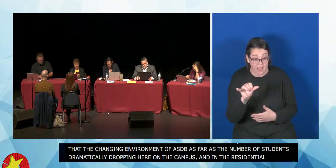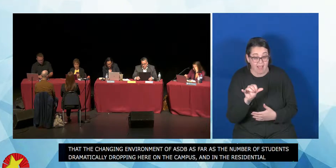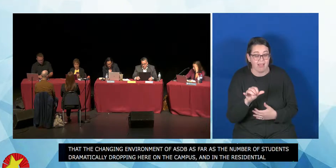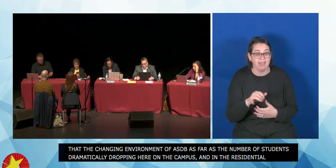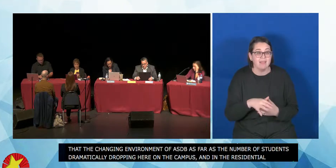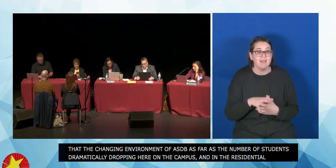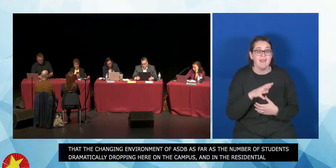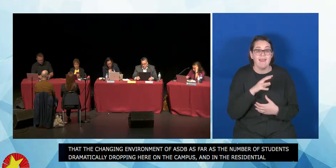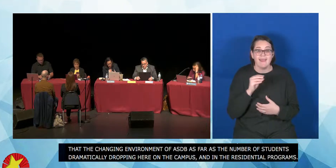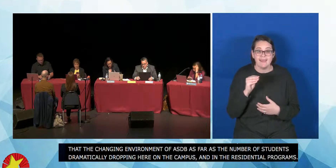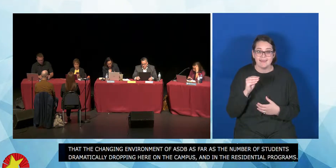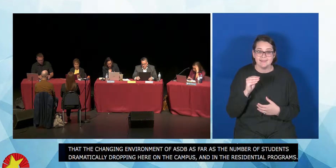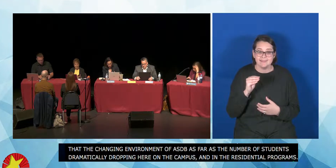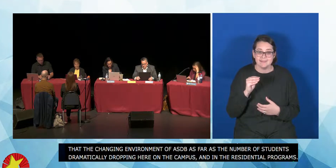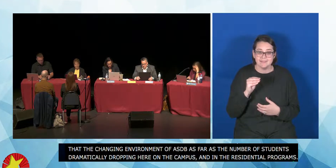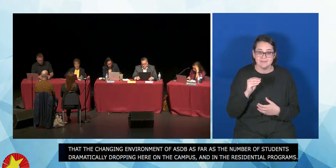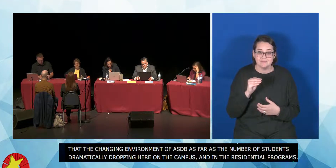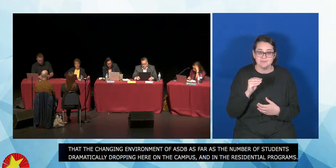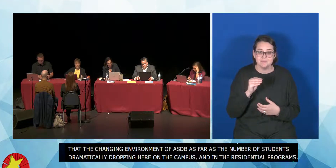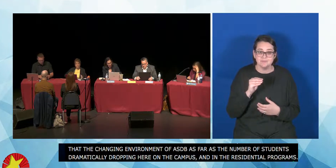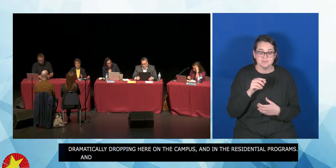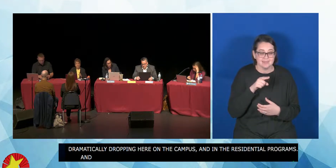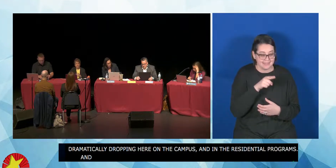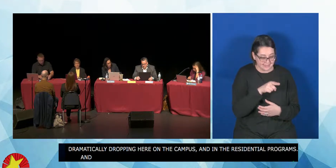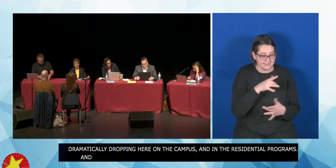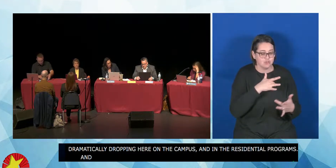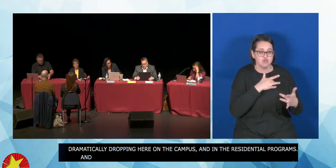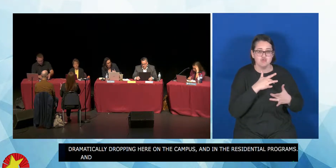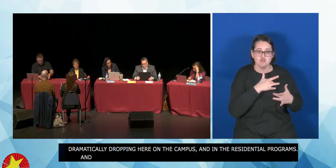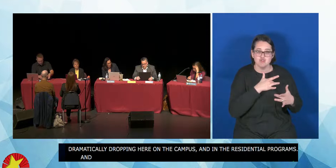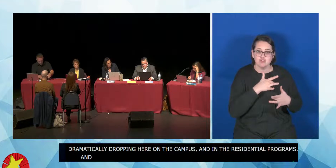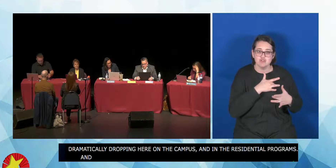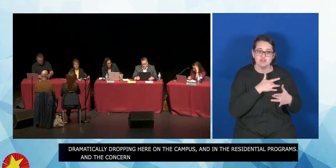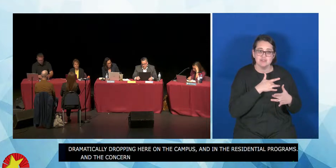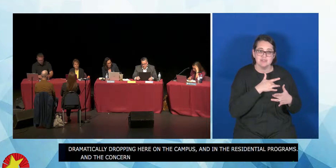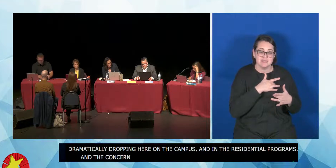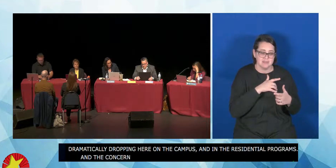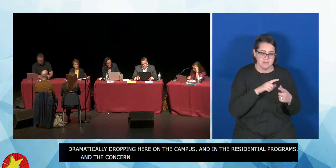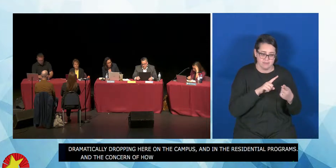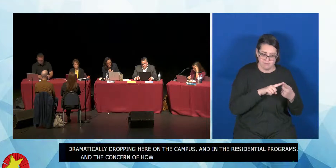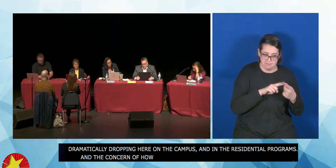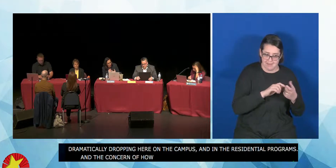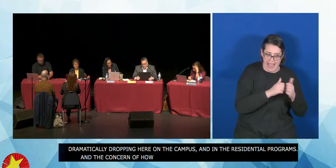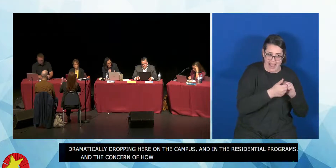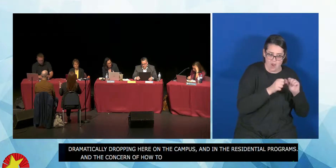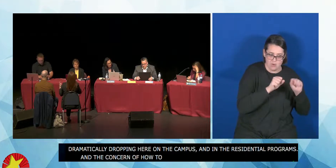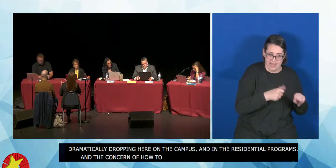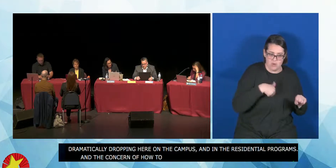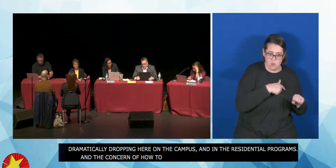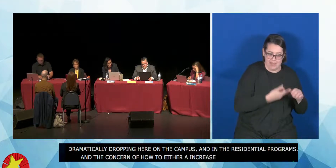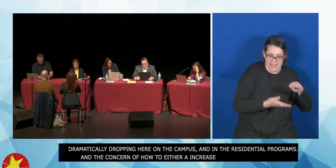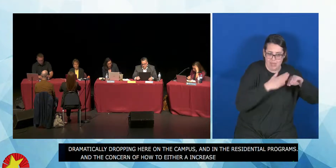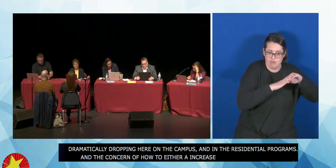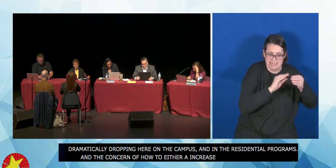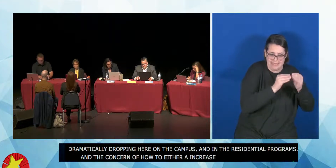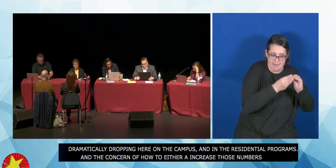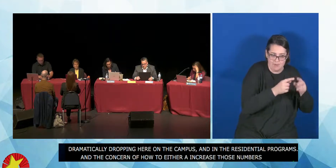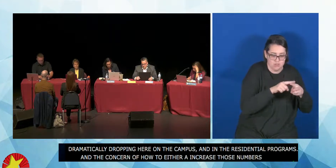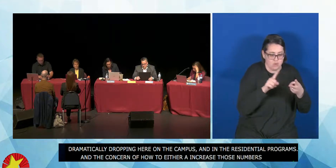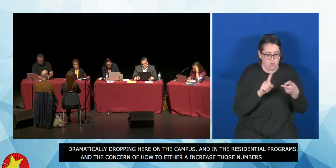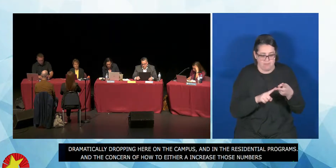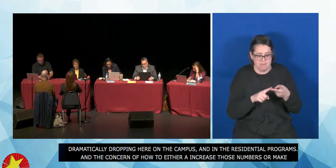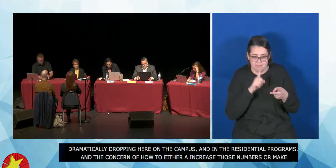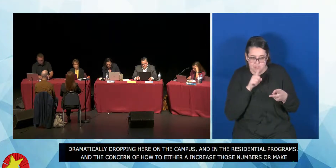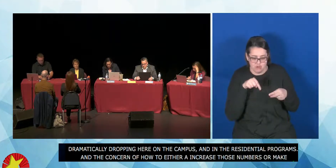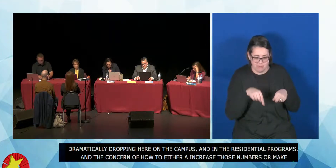and the concern of how to either increase those numbers or make this a viable campus